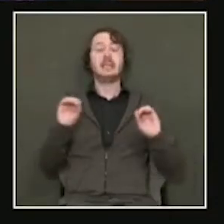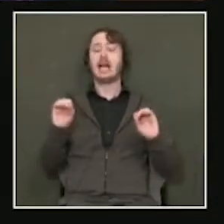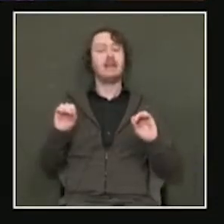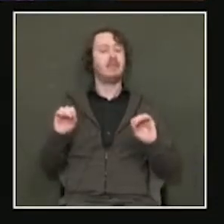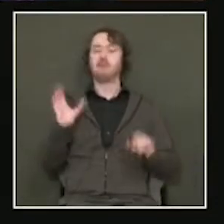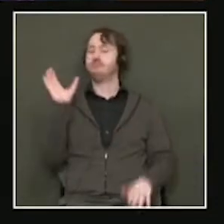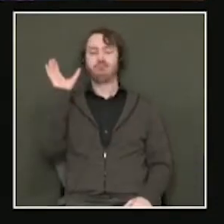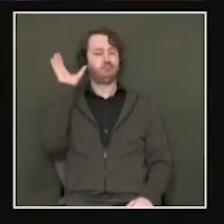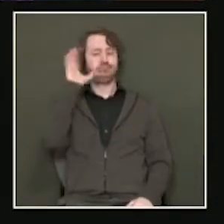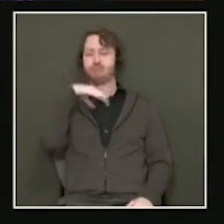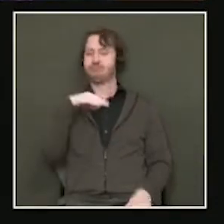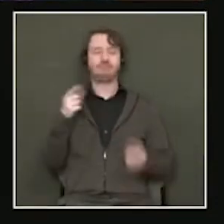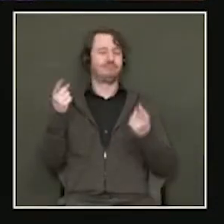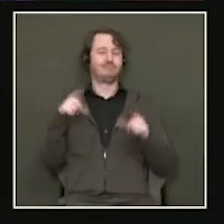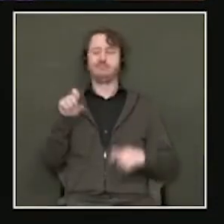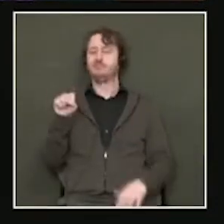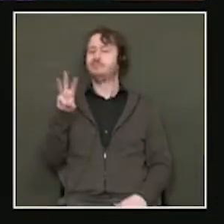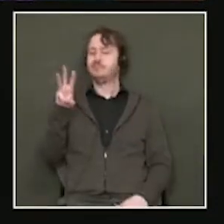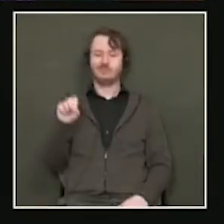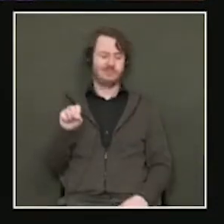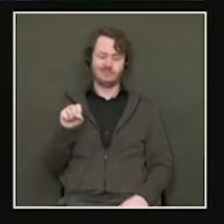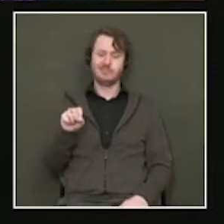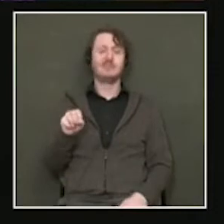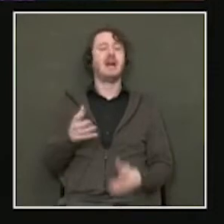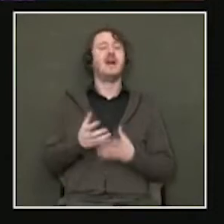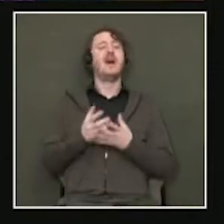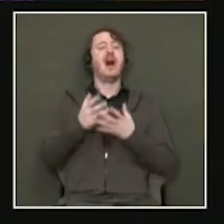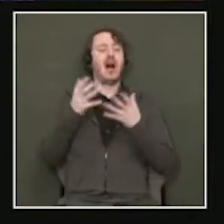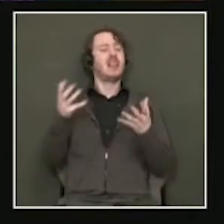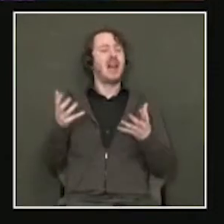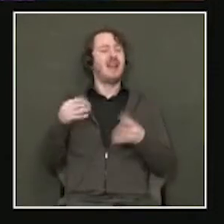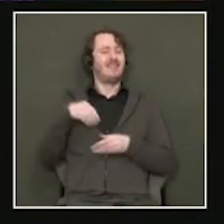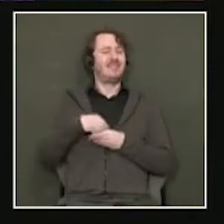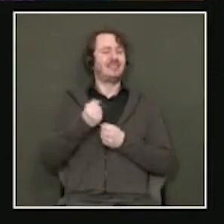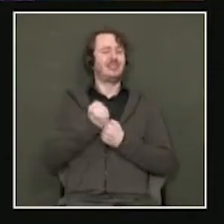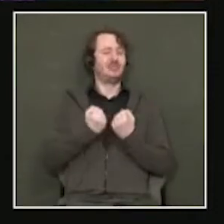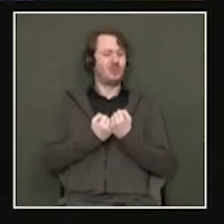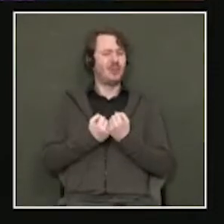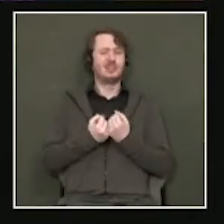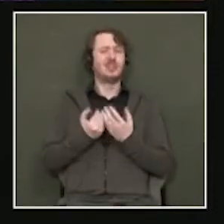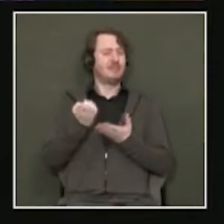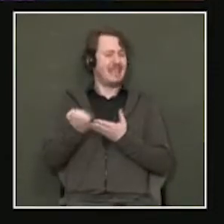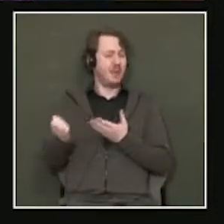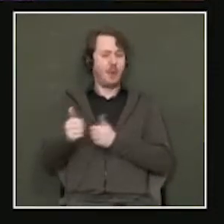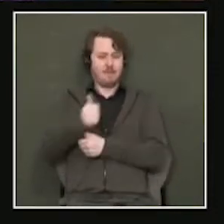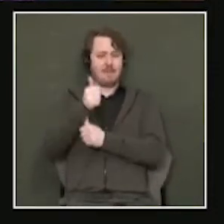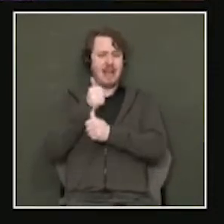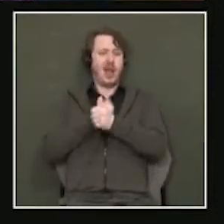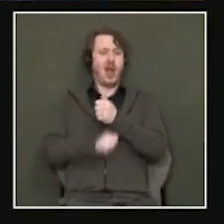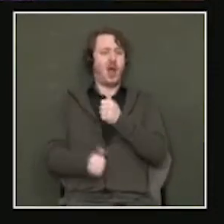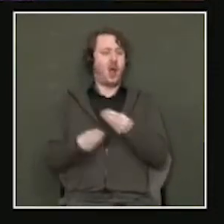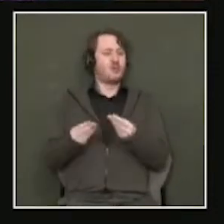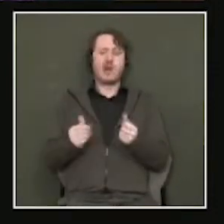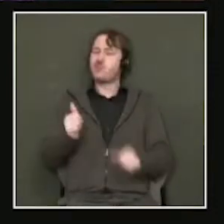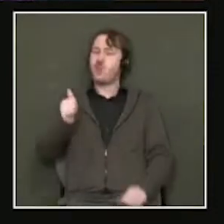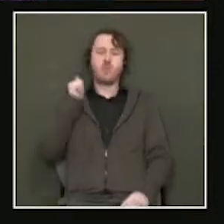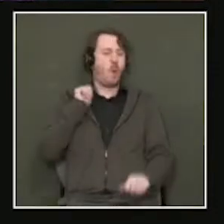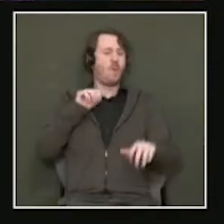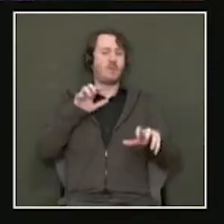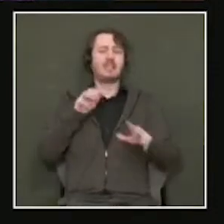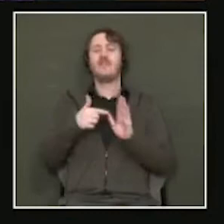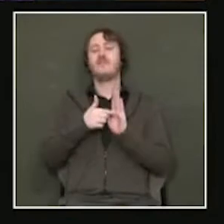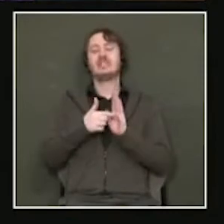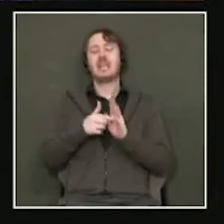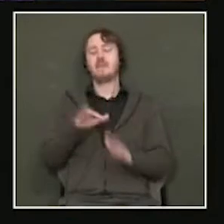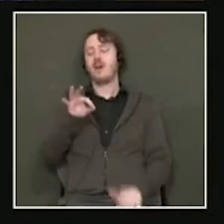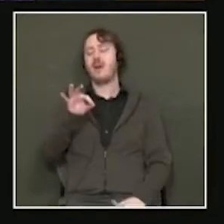As I've emphasized before, a lot of our infrastructure is underground, so it does not freeze. For example, fire hydrants, all of the water is